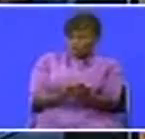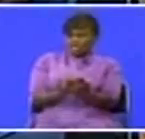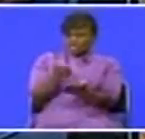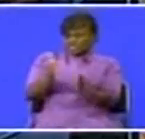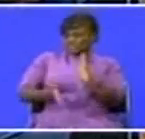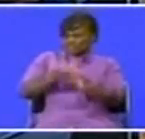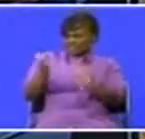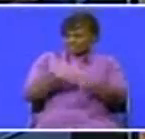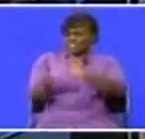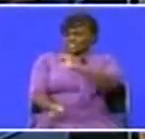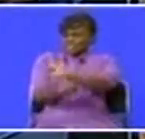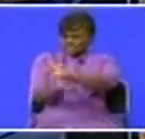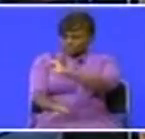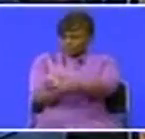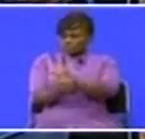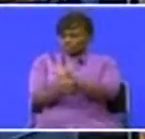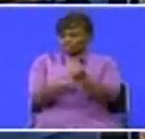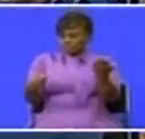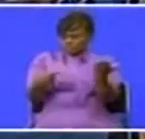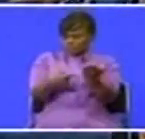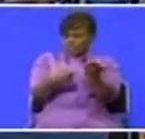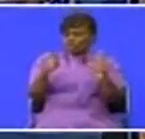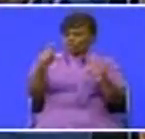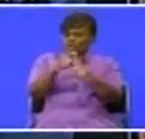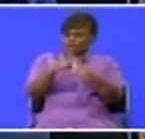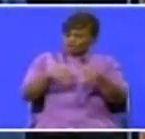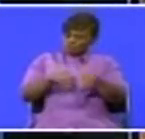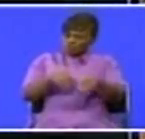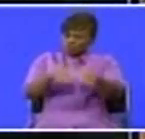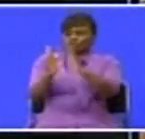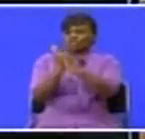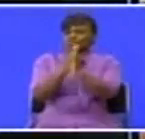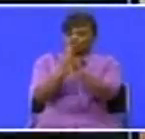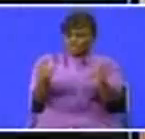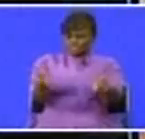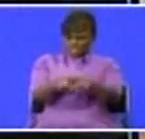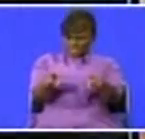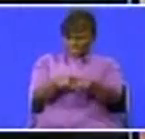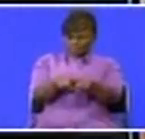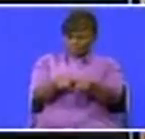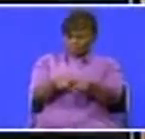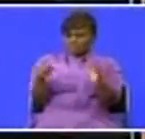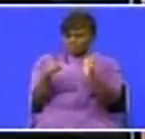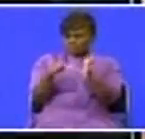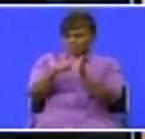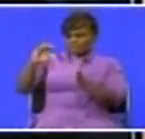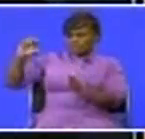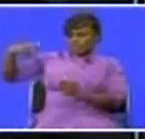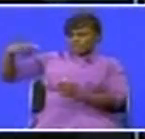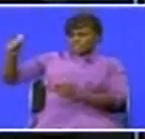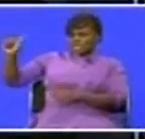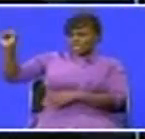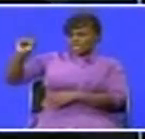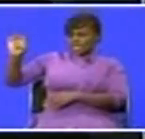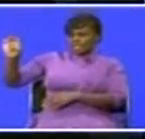quick glimpse of some of the key terminologies. Of course, we continue to follow for you this story on the issue around Chase Bank, CBK